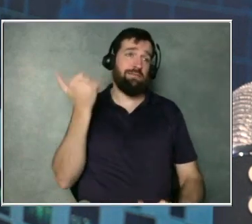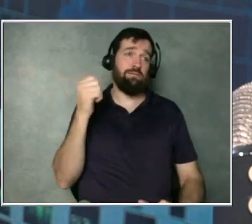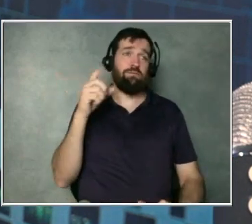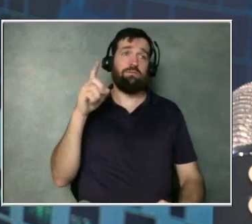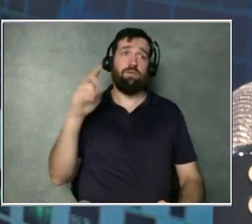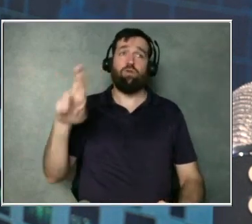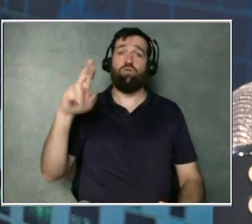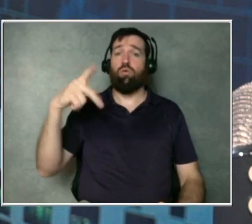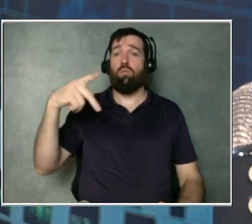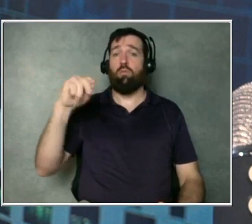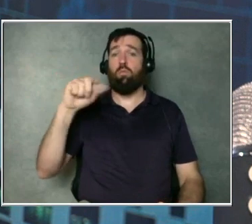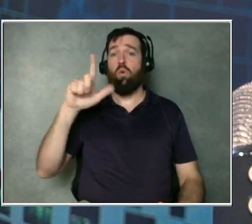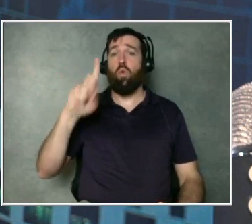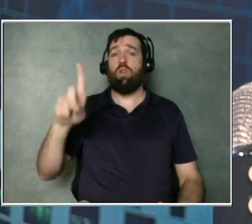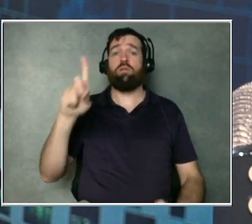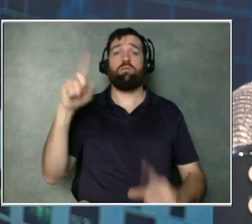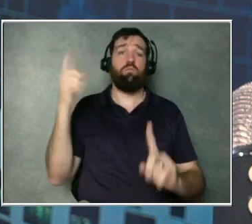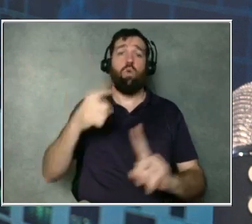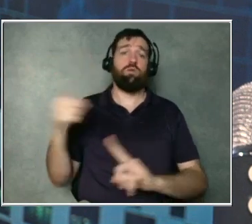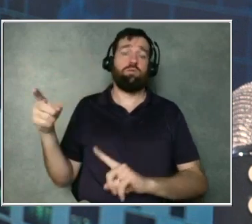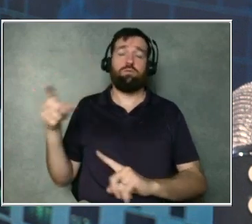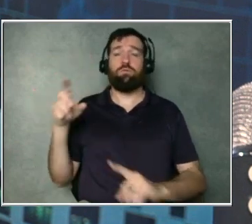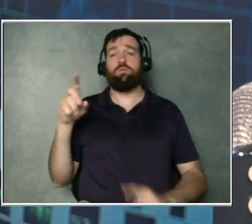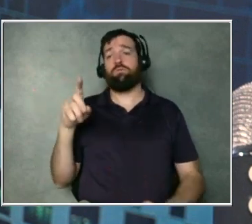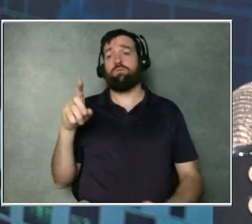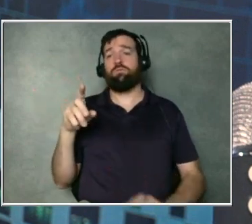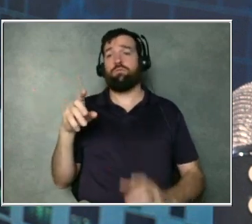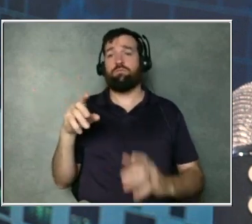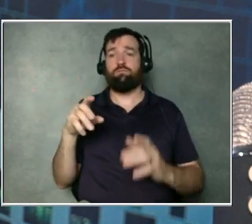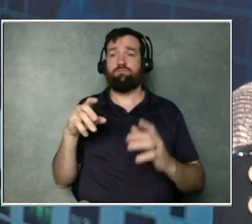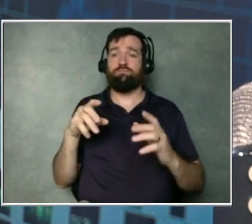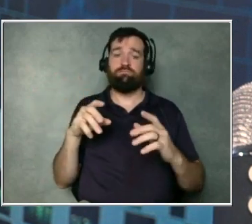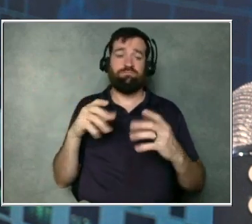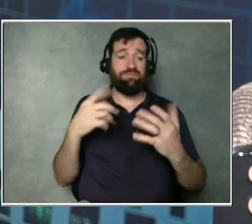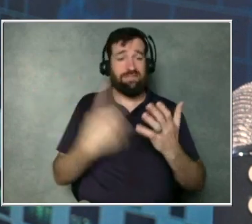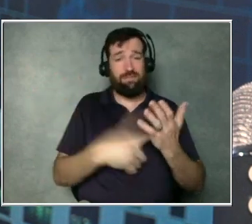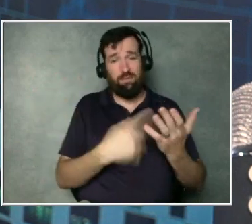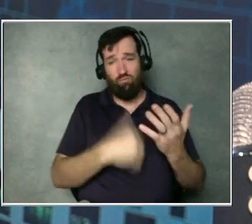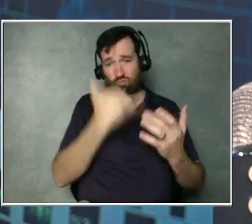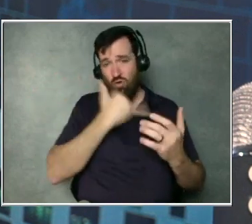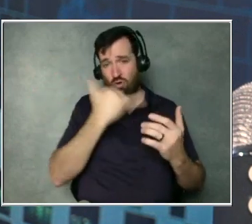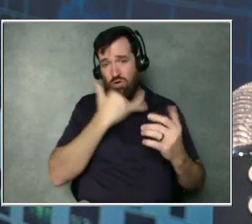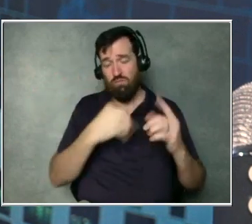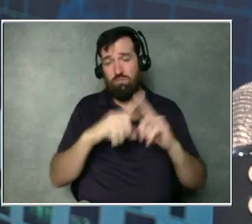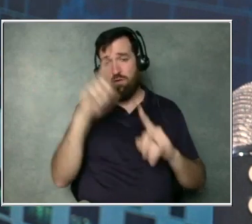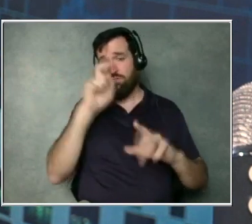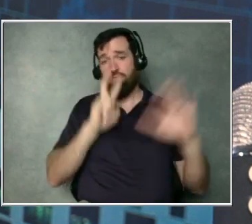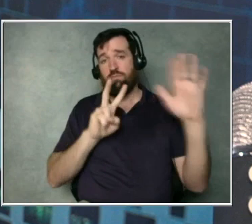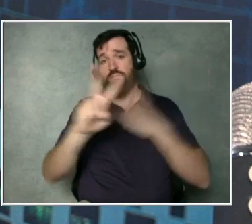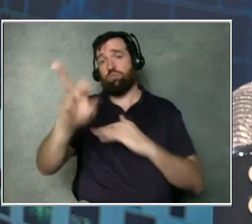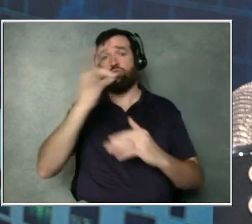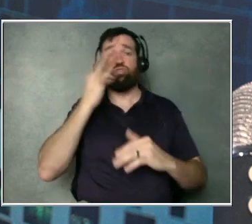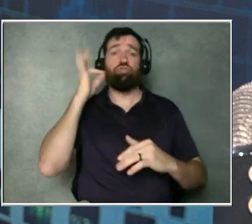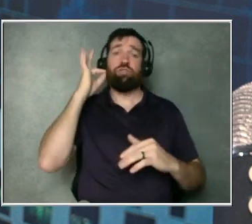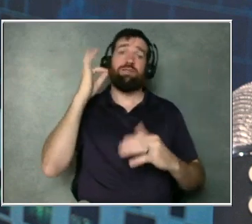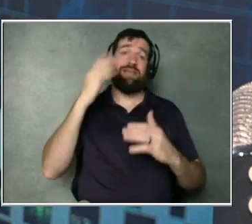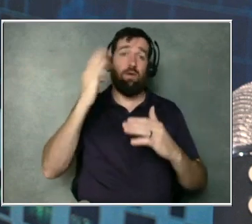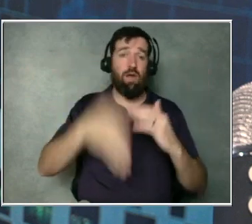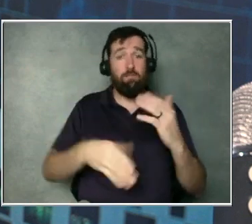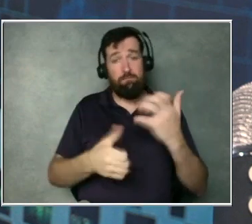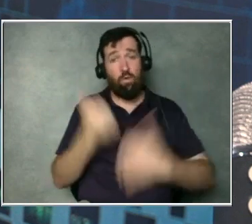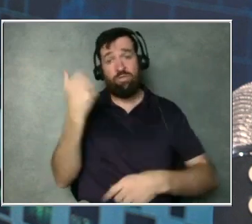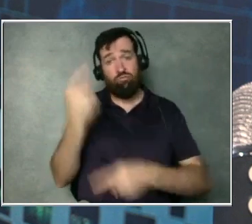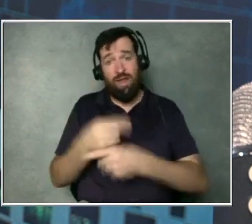about students in school, sometimes we're wrong. But if you asked me to predict the Chiefs' outcome, I would be mostly right because they win a